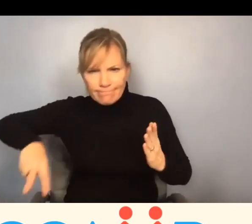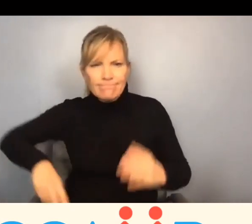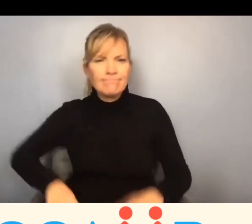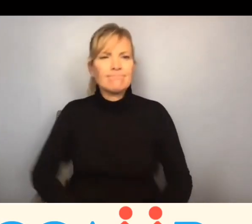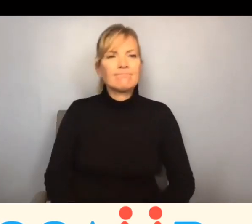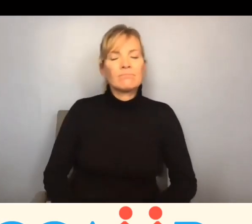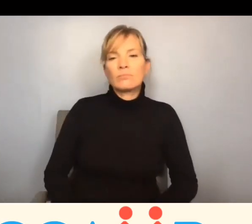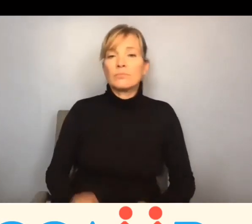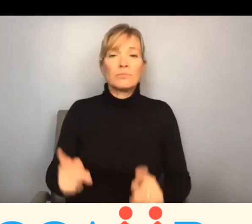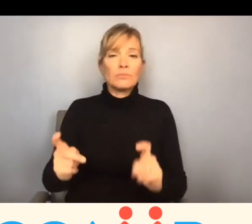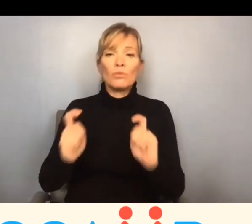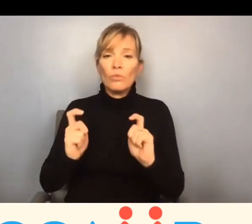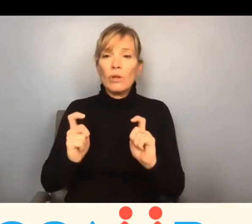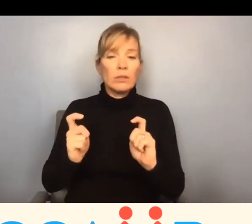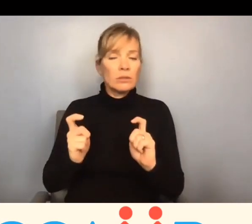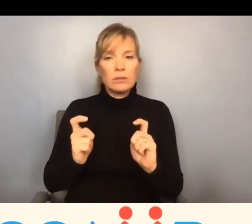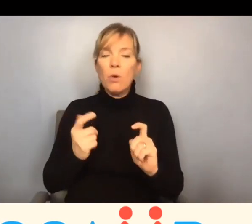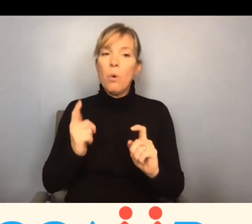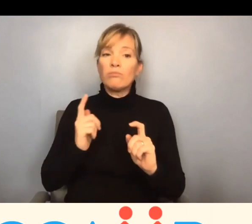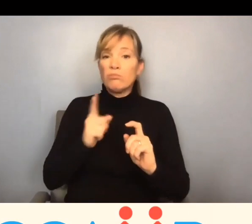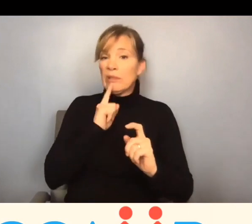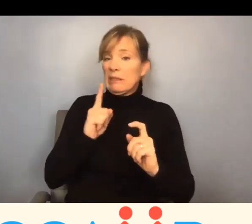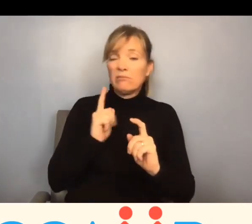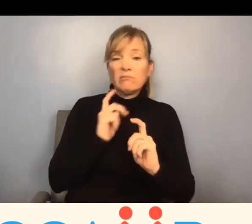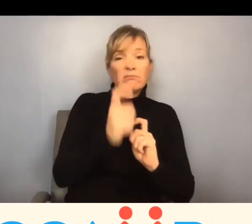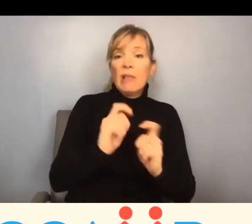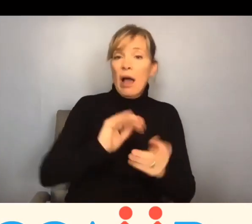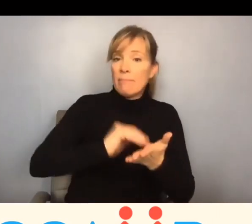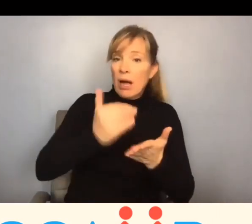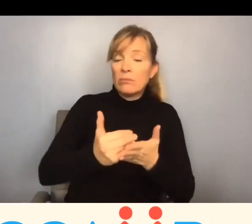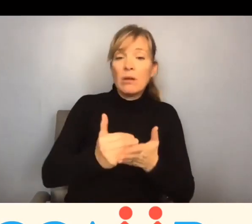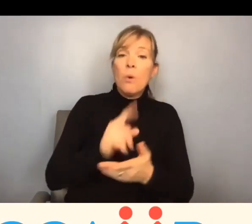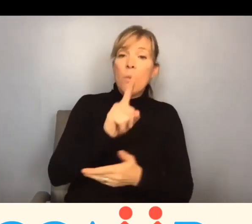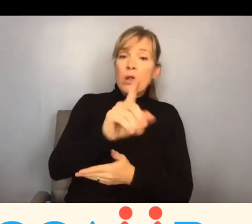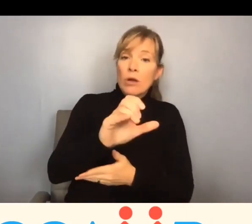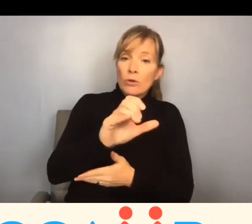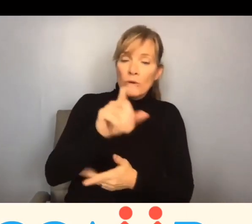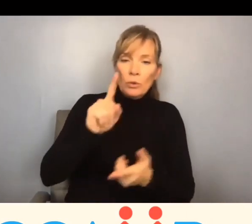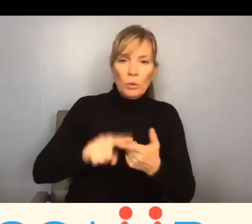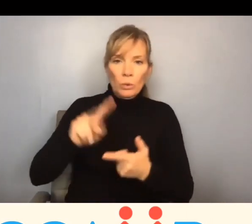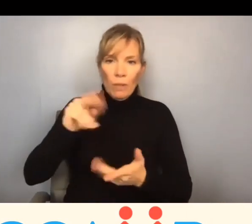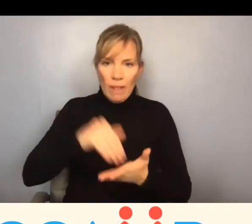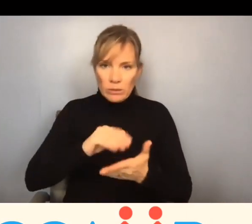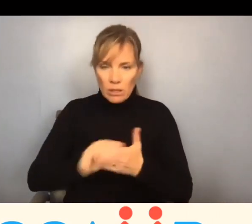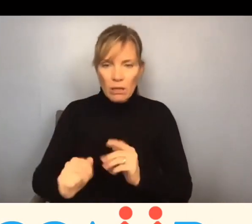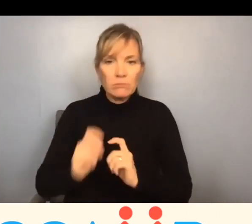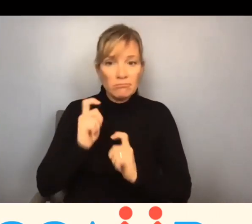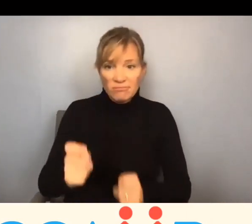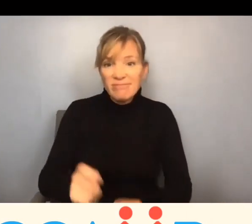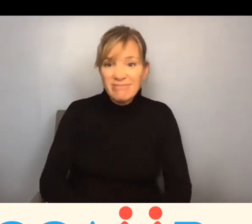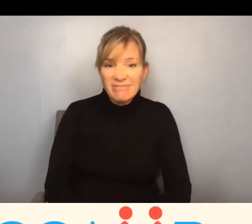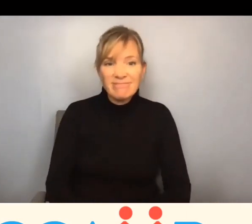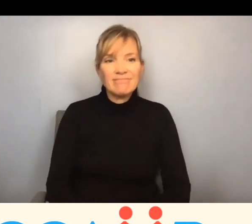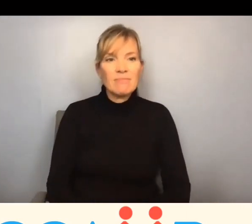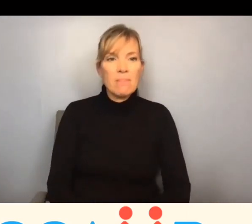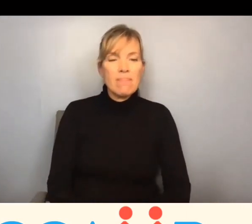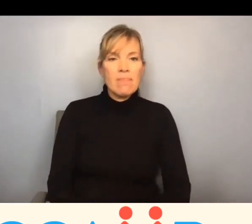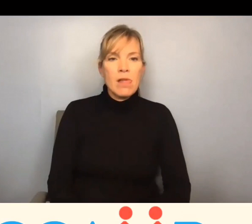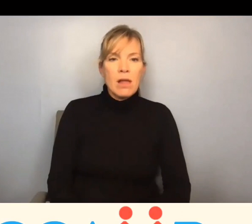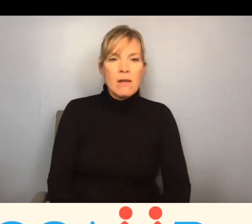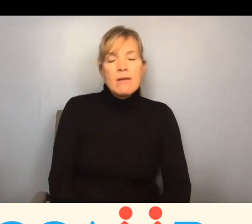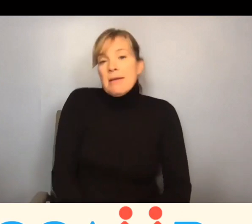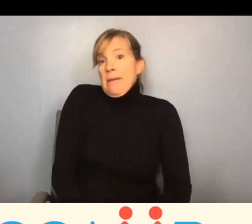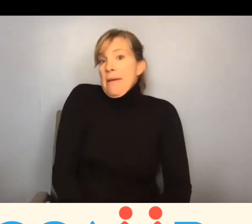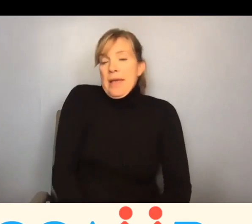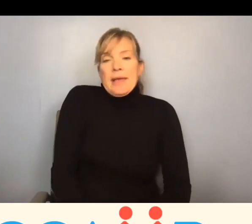Grants are awarded between $100 and $2,000. And the kinds of things